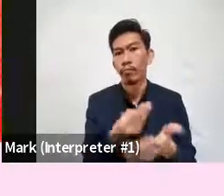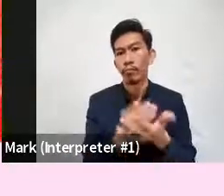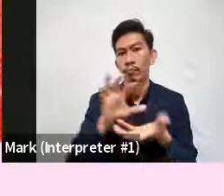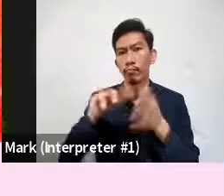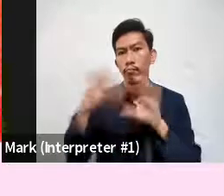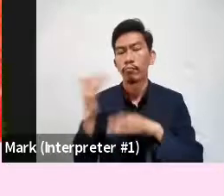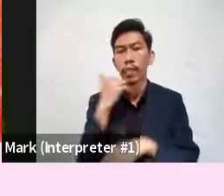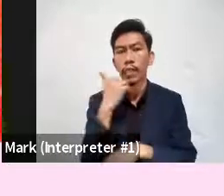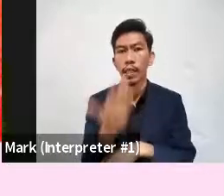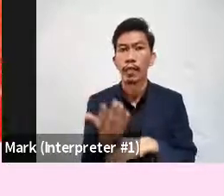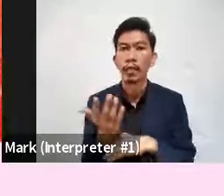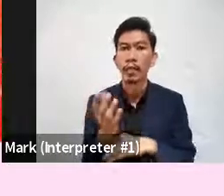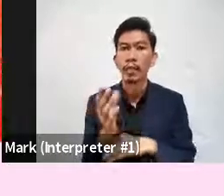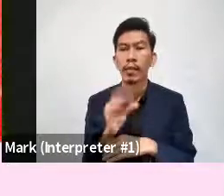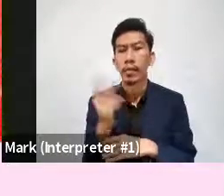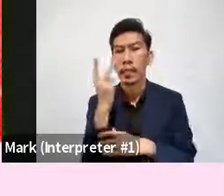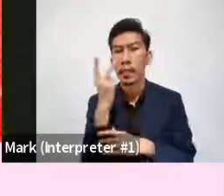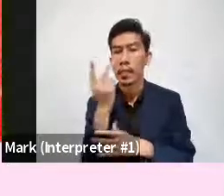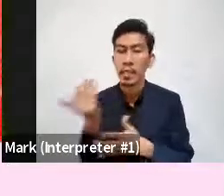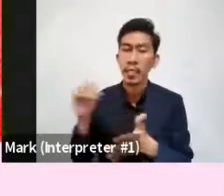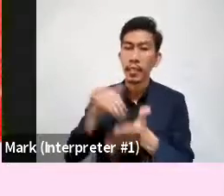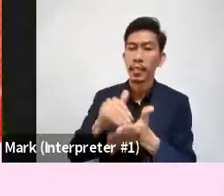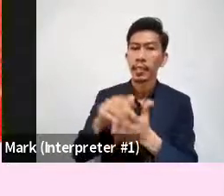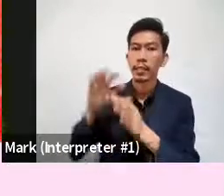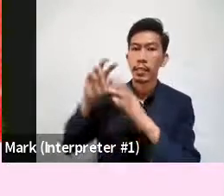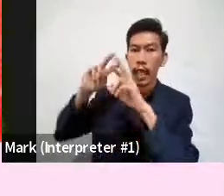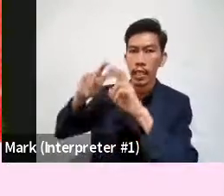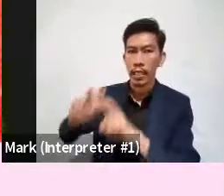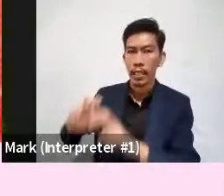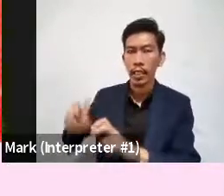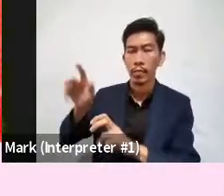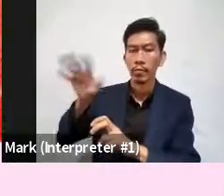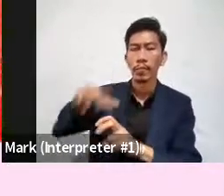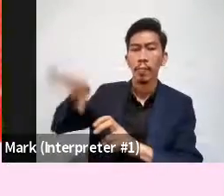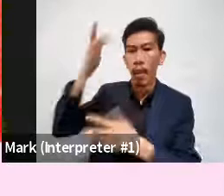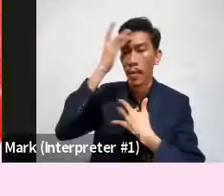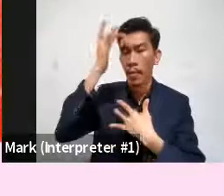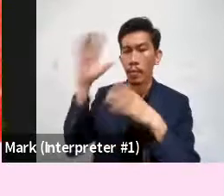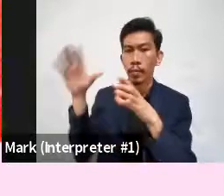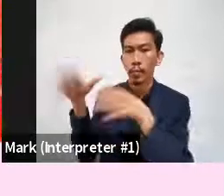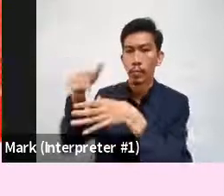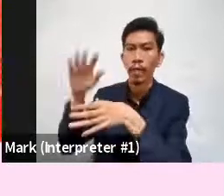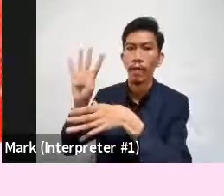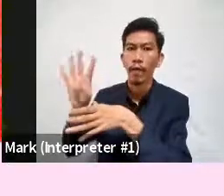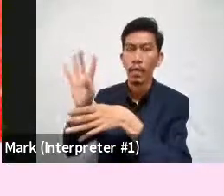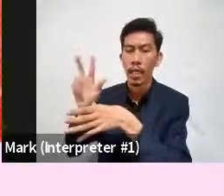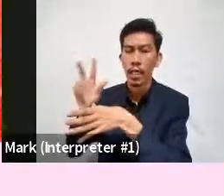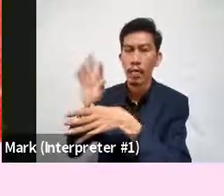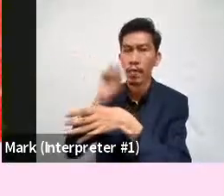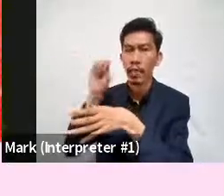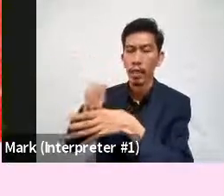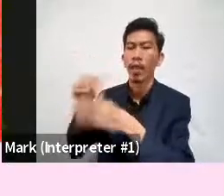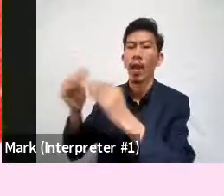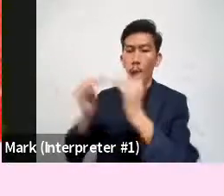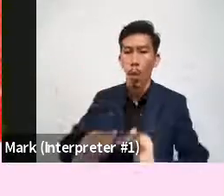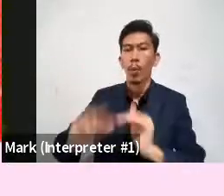and death. And we look once more at the study population. The 43% were in the lower income